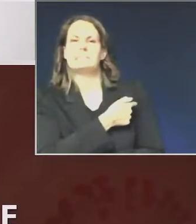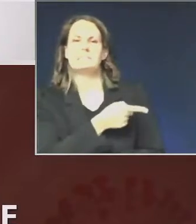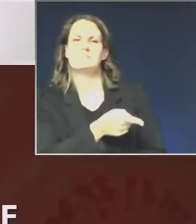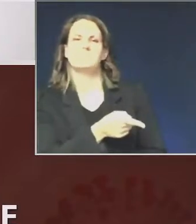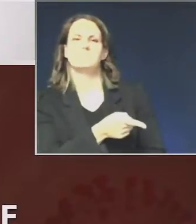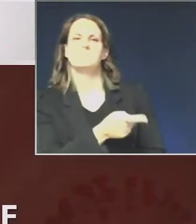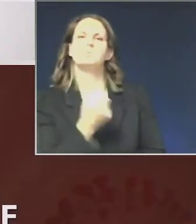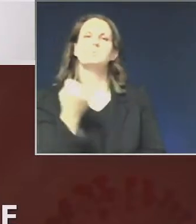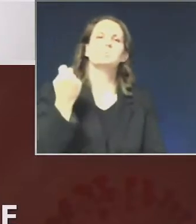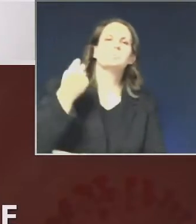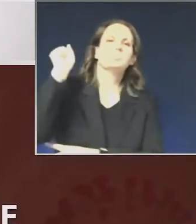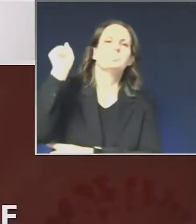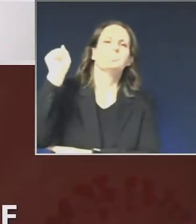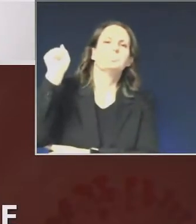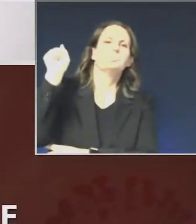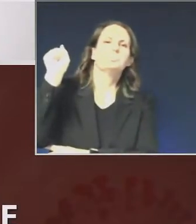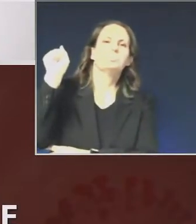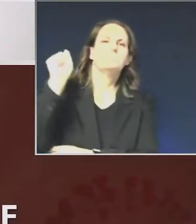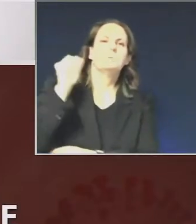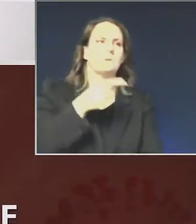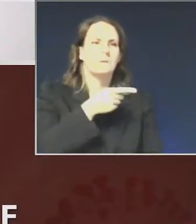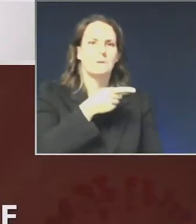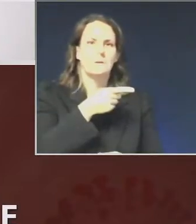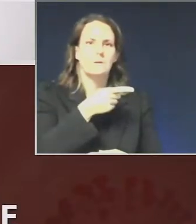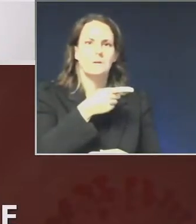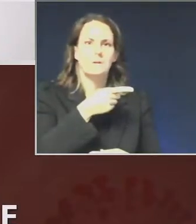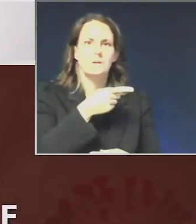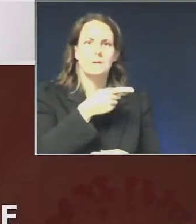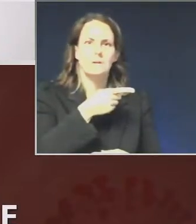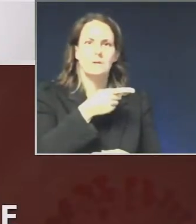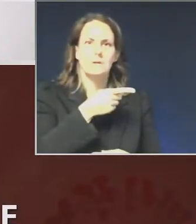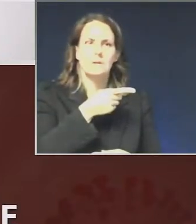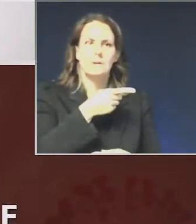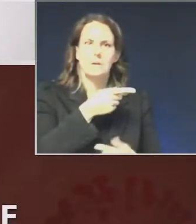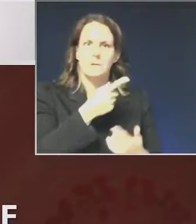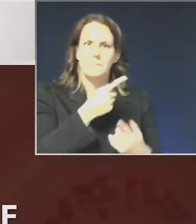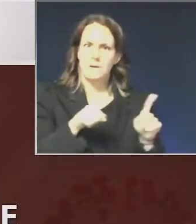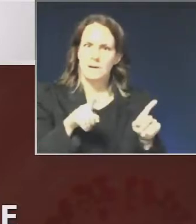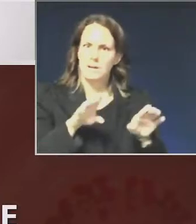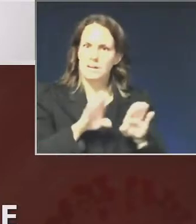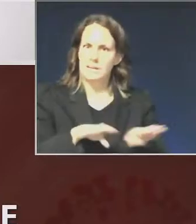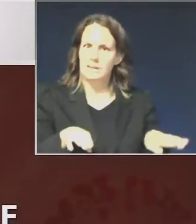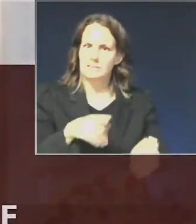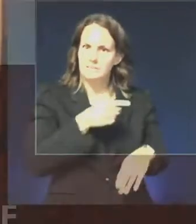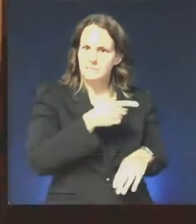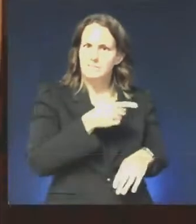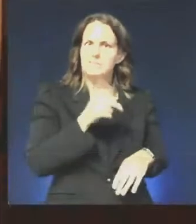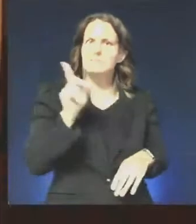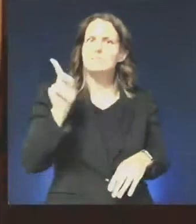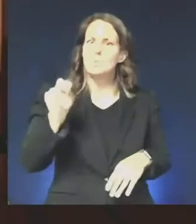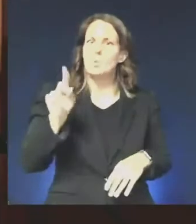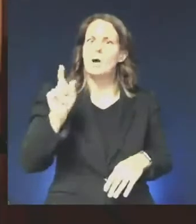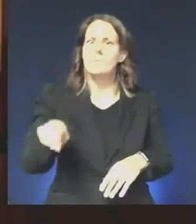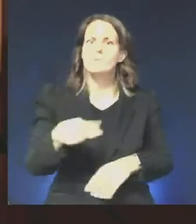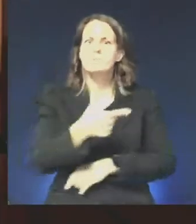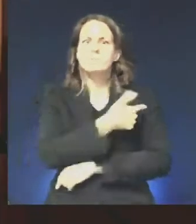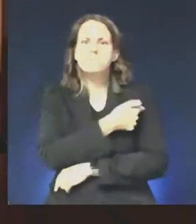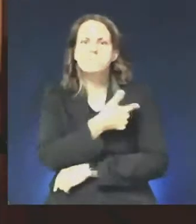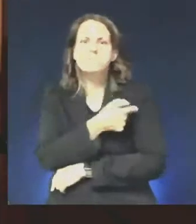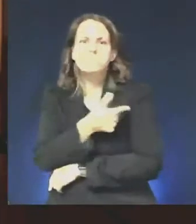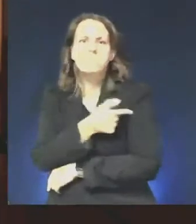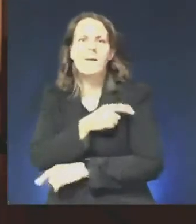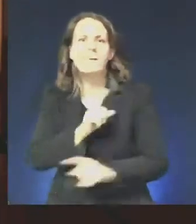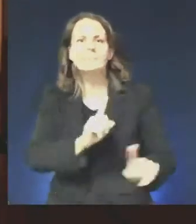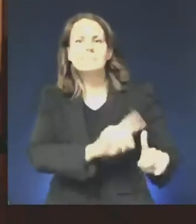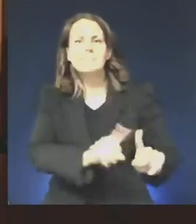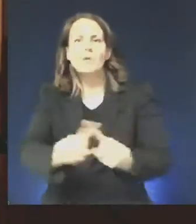school. Well, we are seeing delays in vaccination rates of other diseases